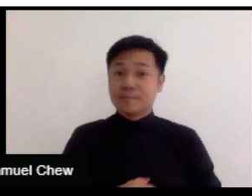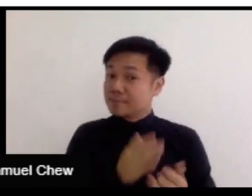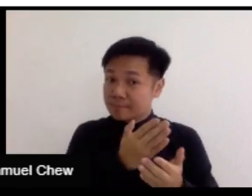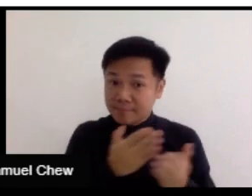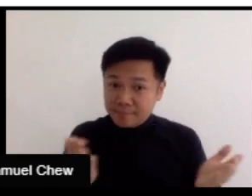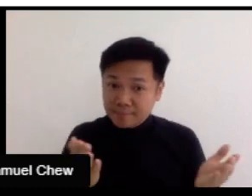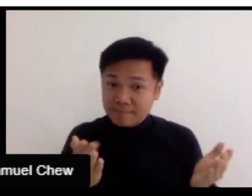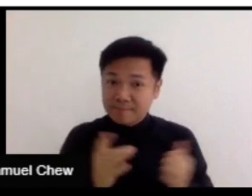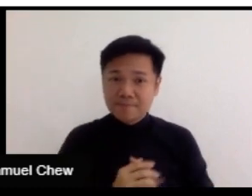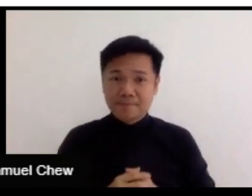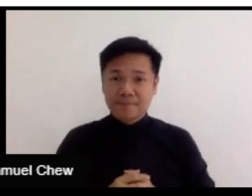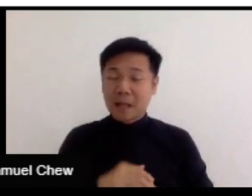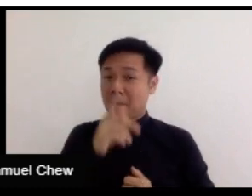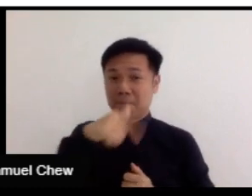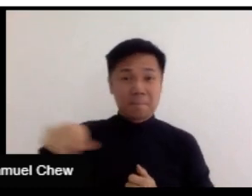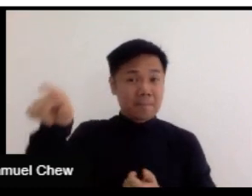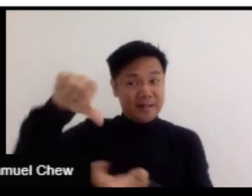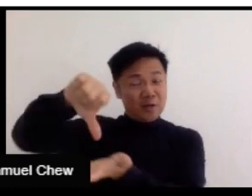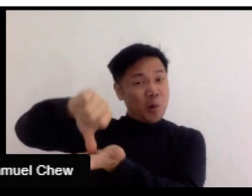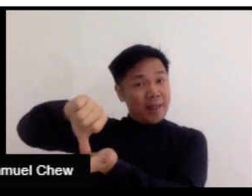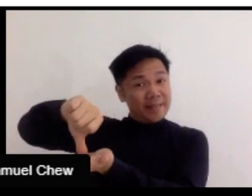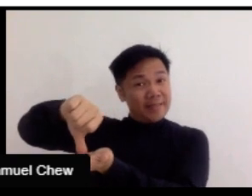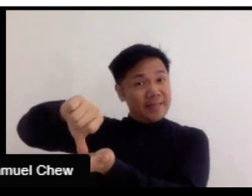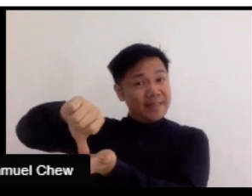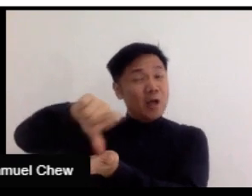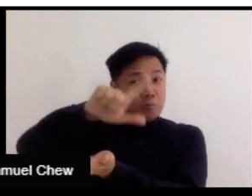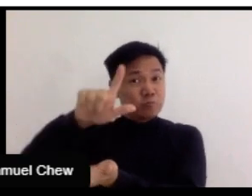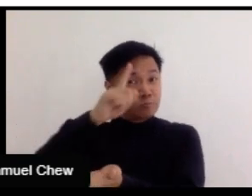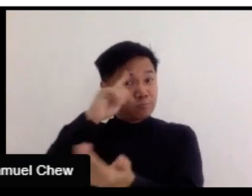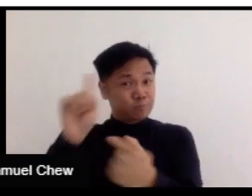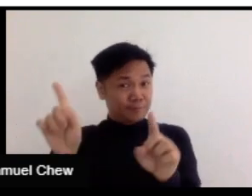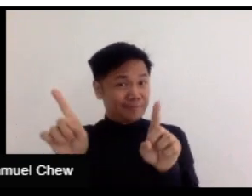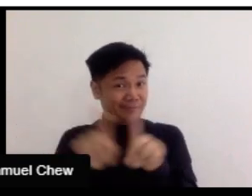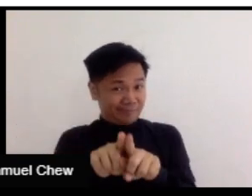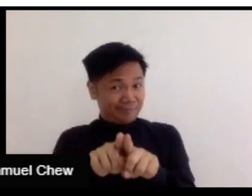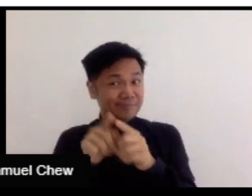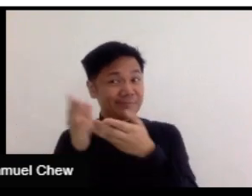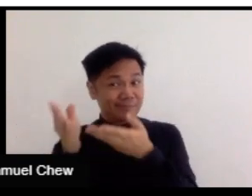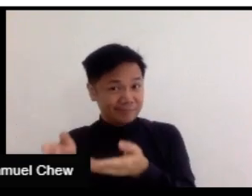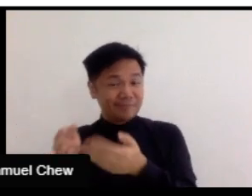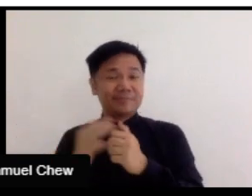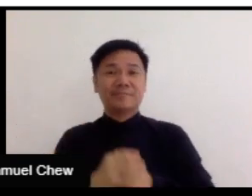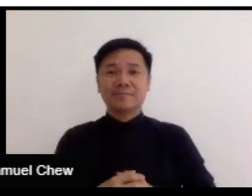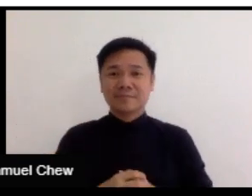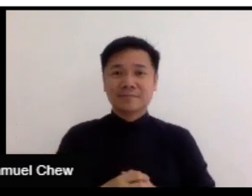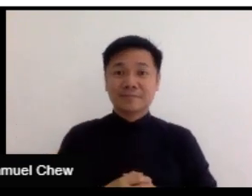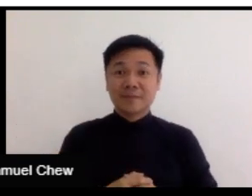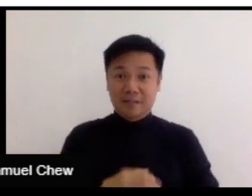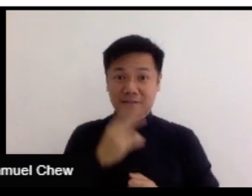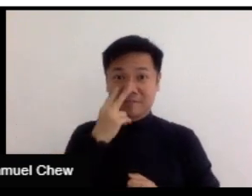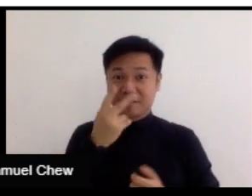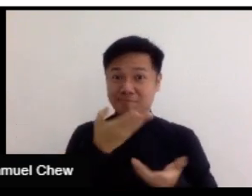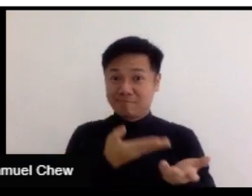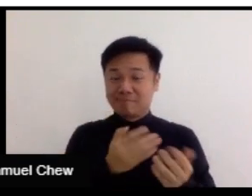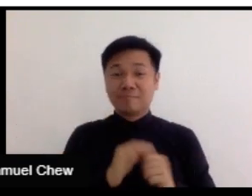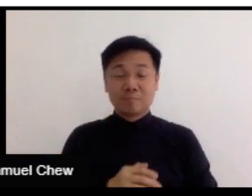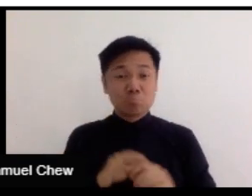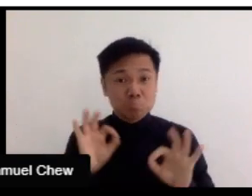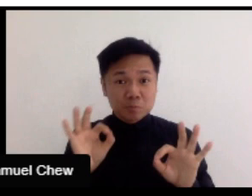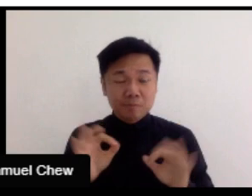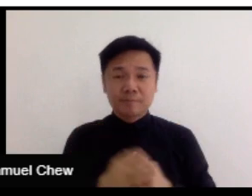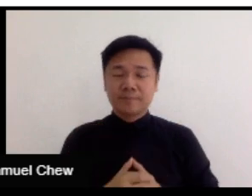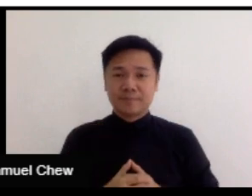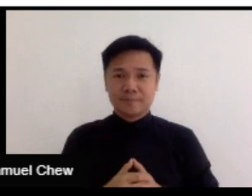distinguished delegation of Iran is in agreement with what is being reflected here on the screen. Do